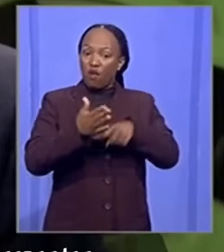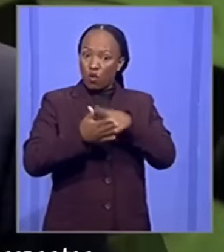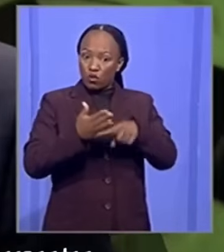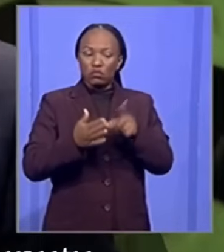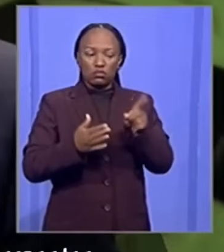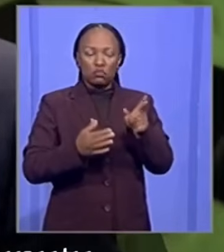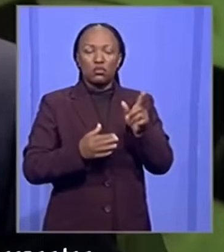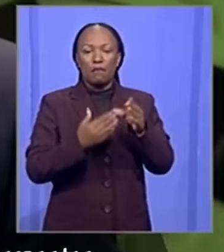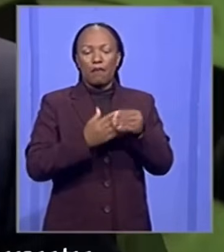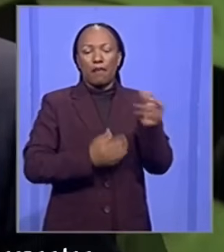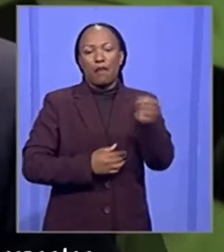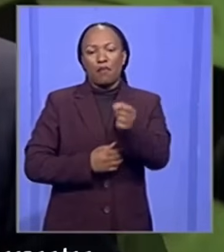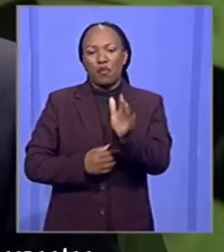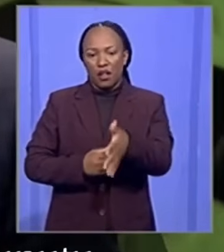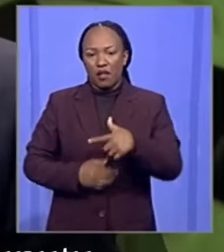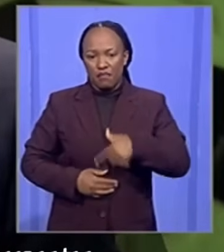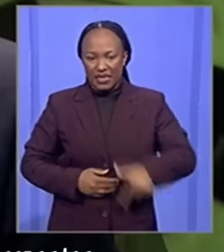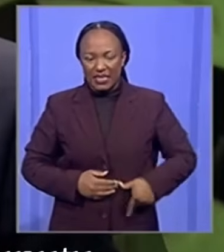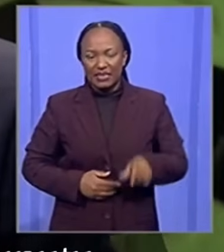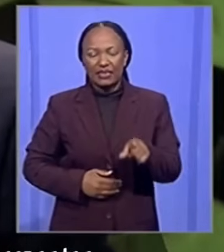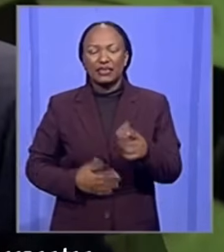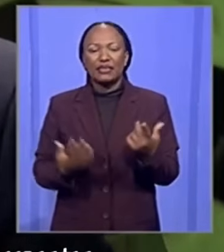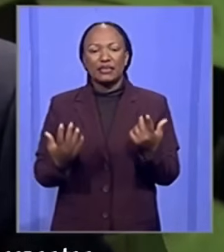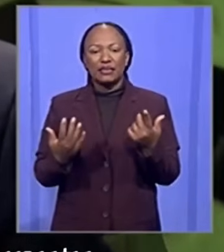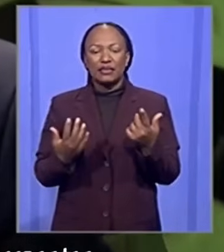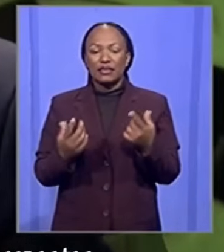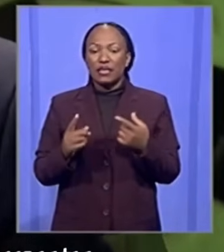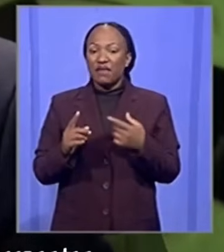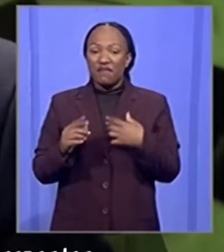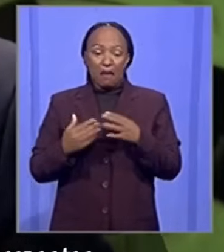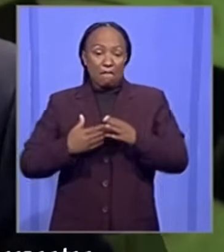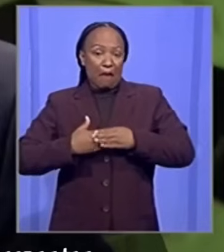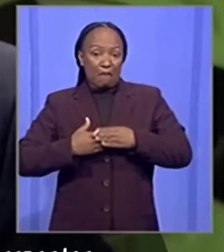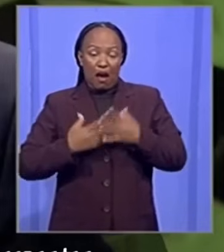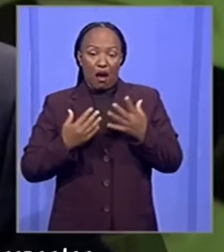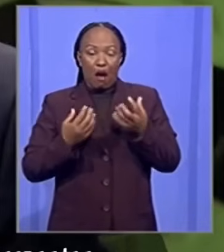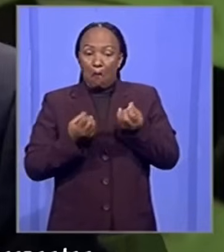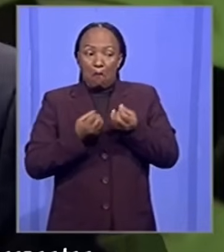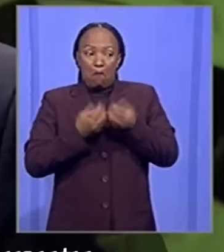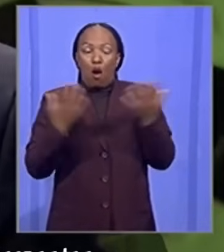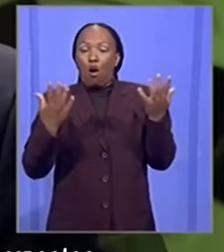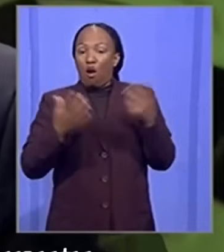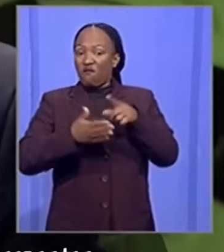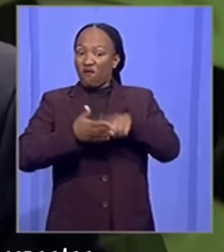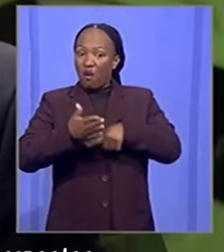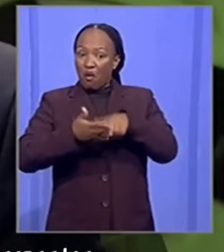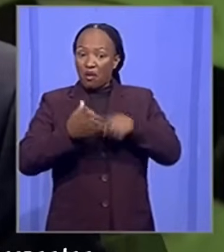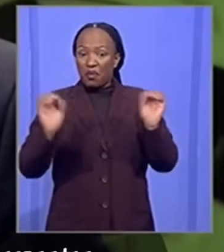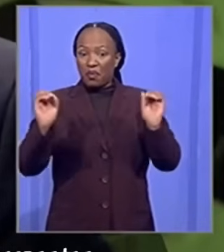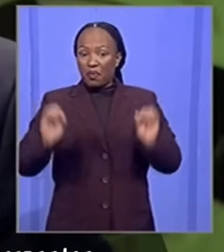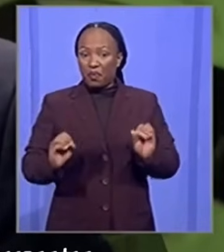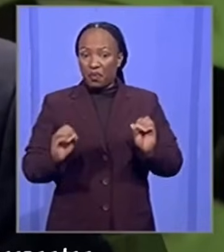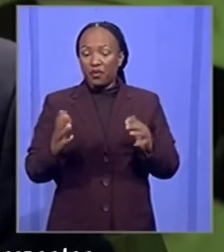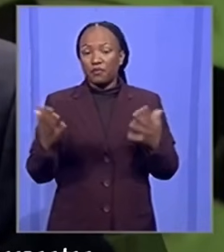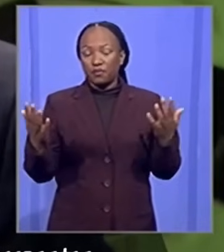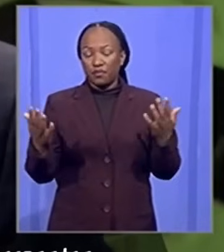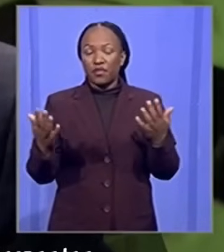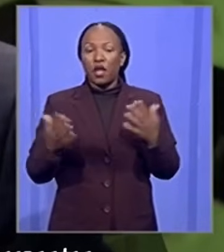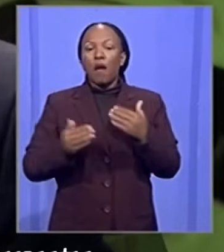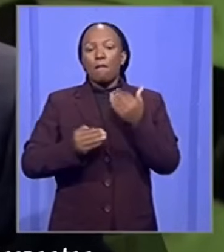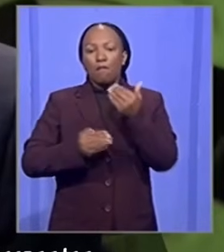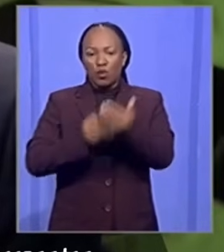cast. Should there be no member that secures the majority of votes cast, the elimination